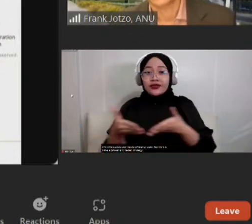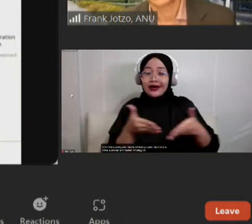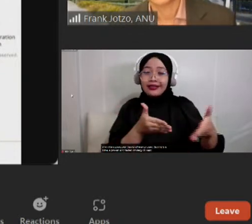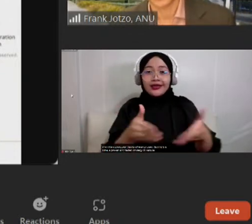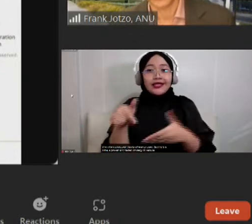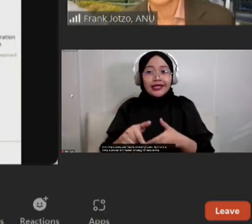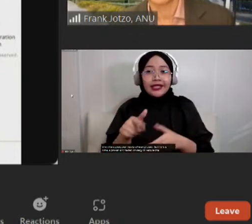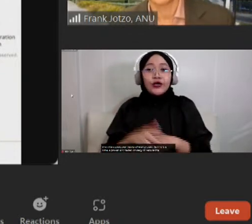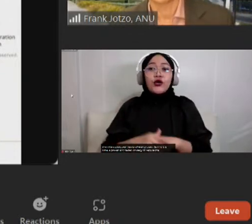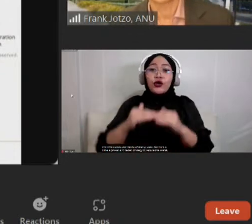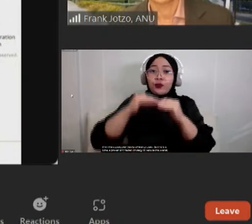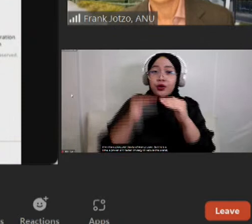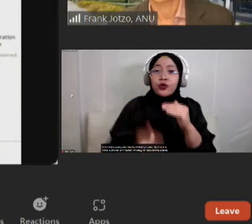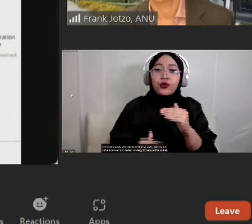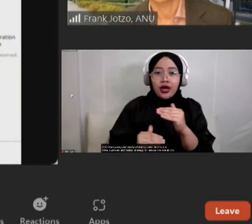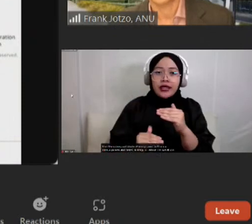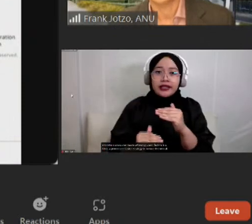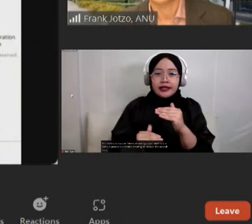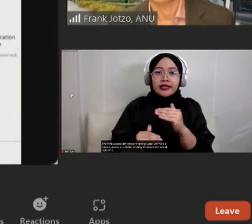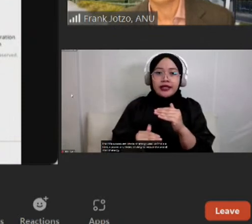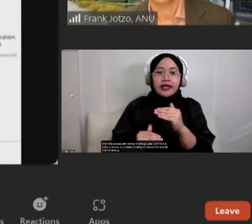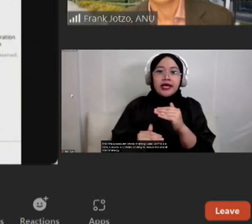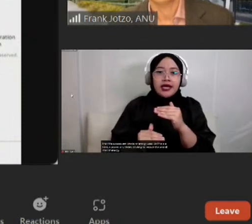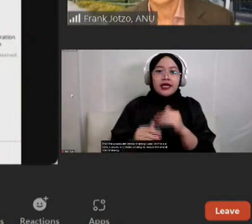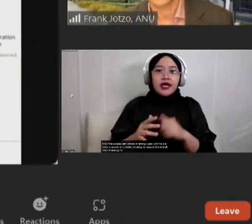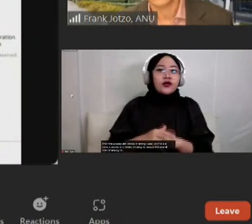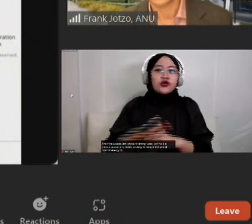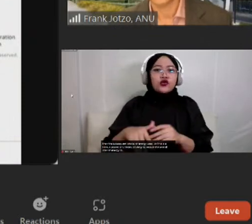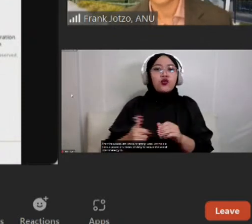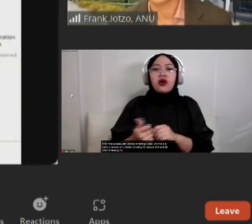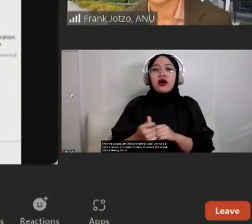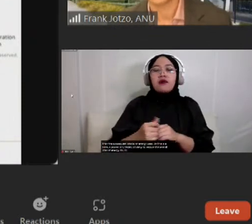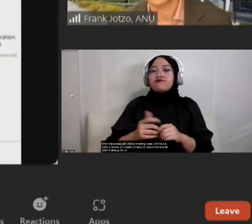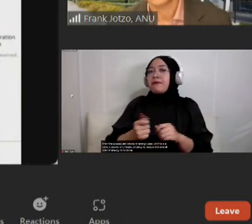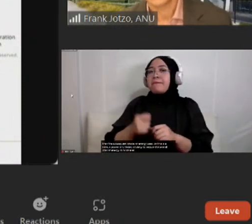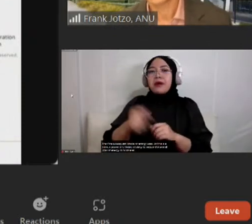to reduce the overall cost of energy